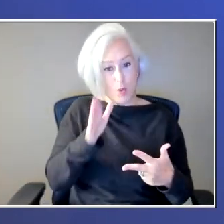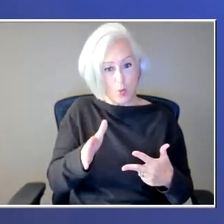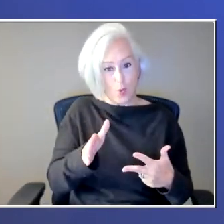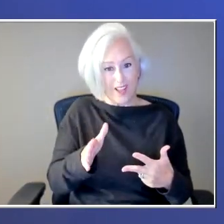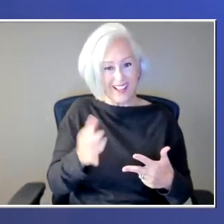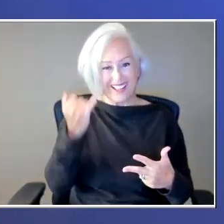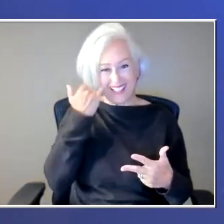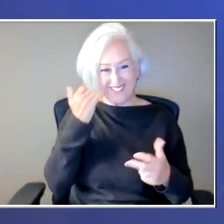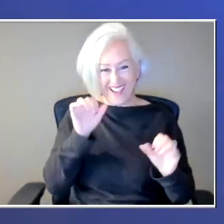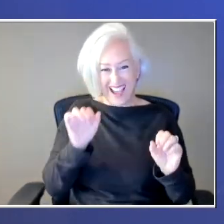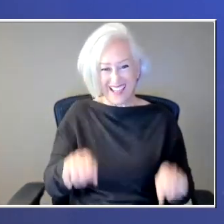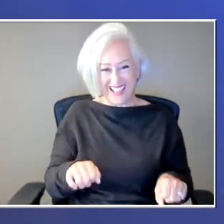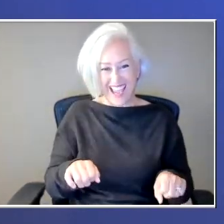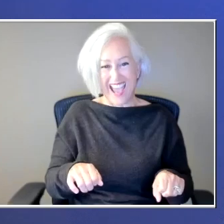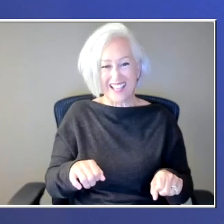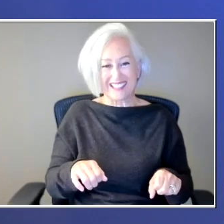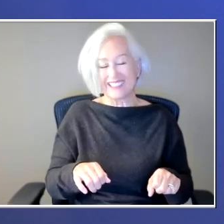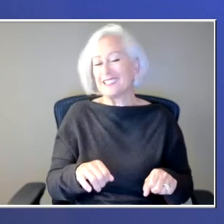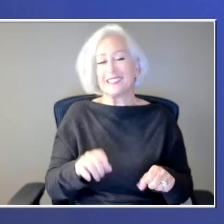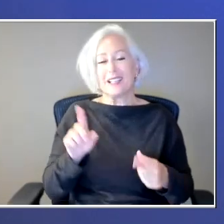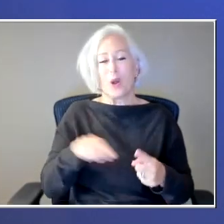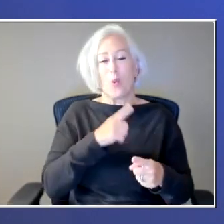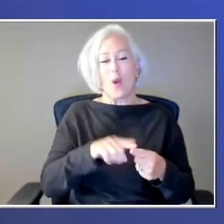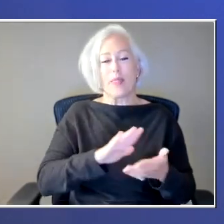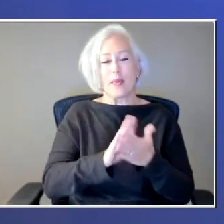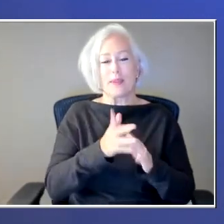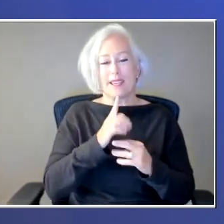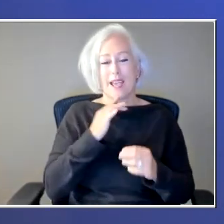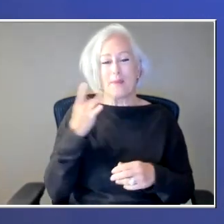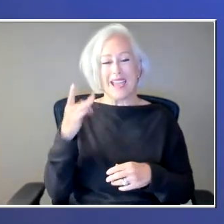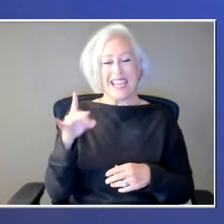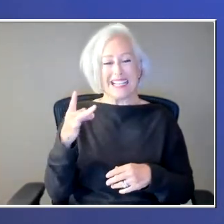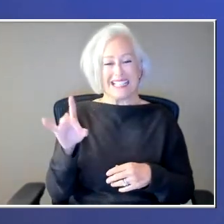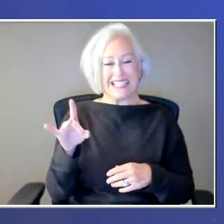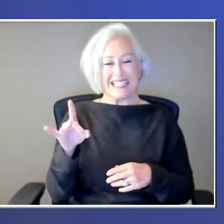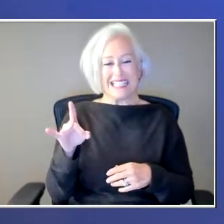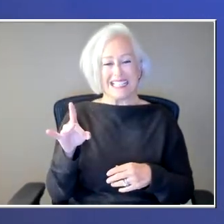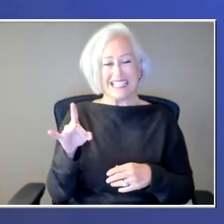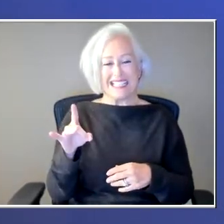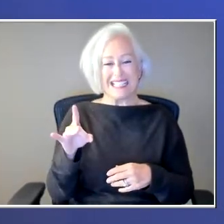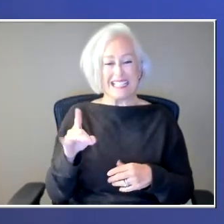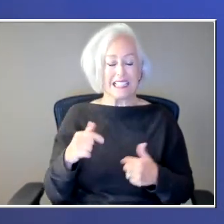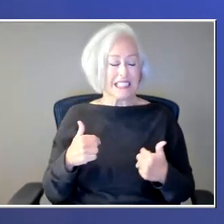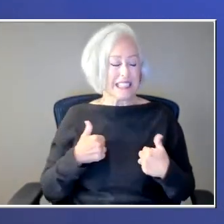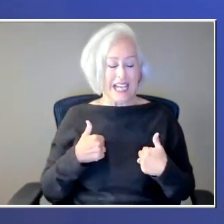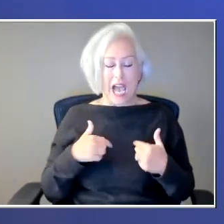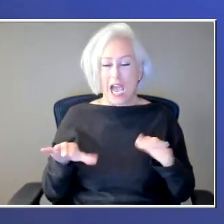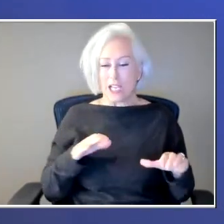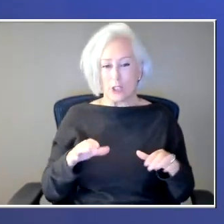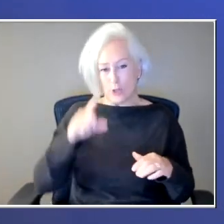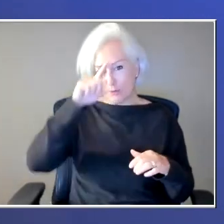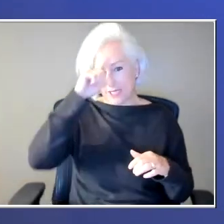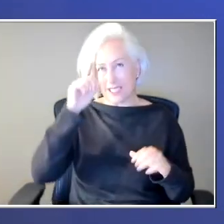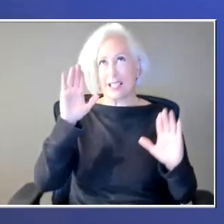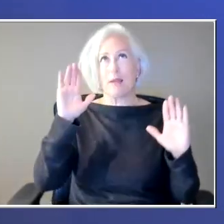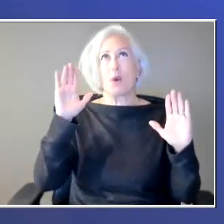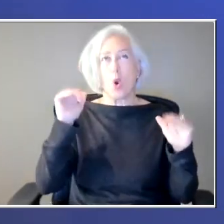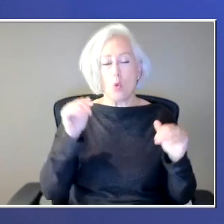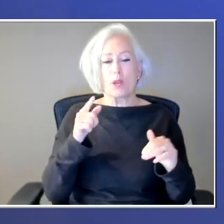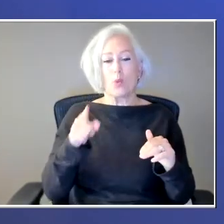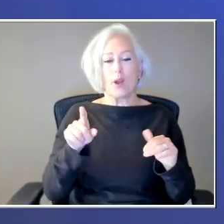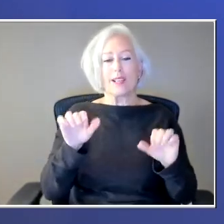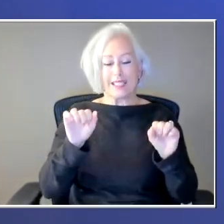do with it by the time, when they turn 18. And I'm doing this because I'm hoping by the time they're able to get